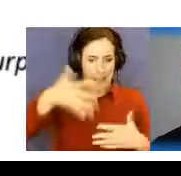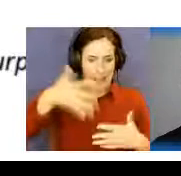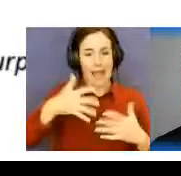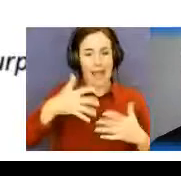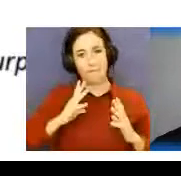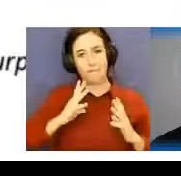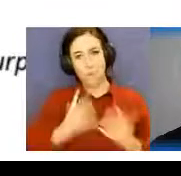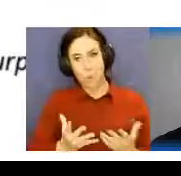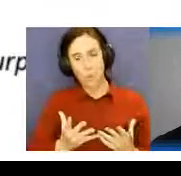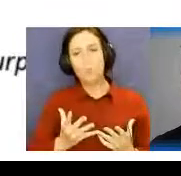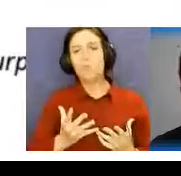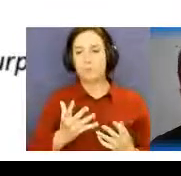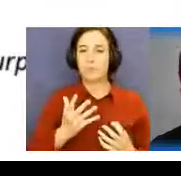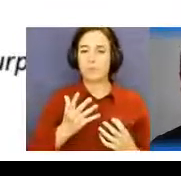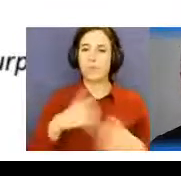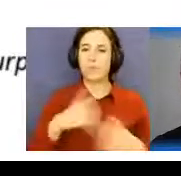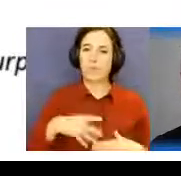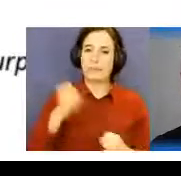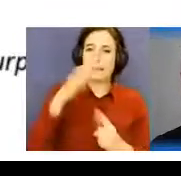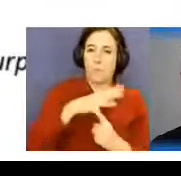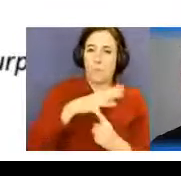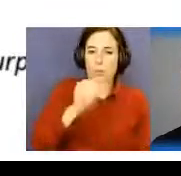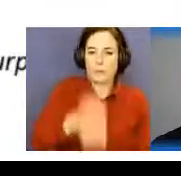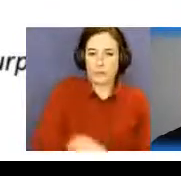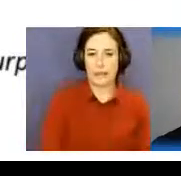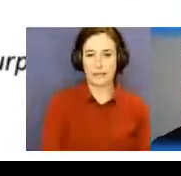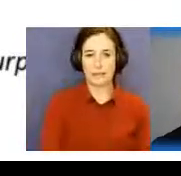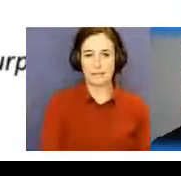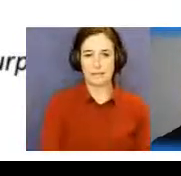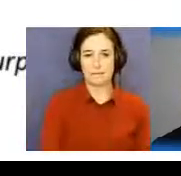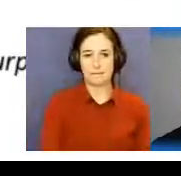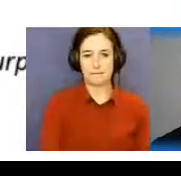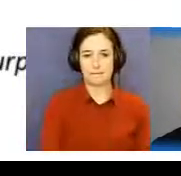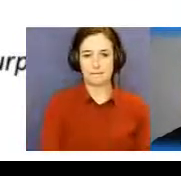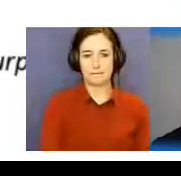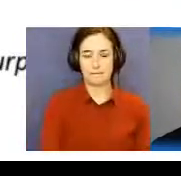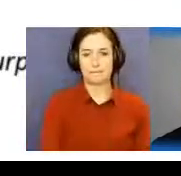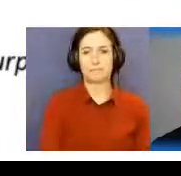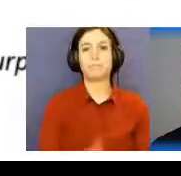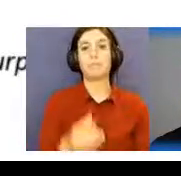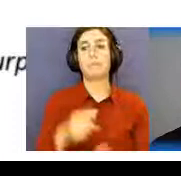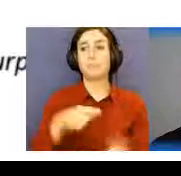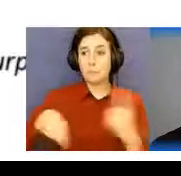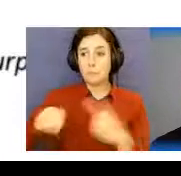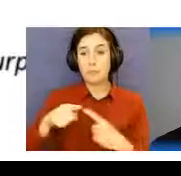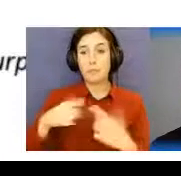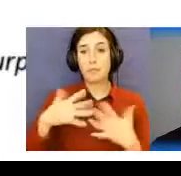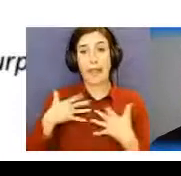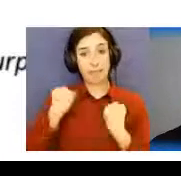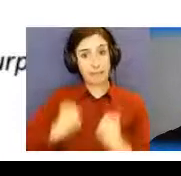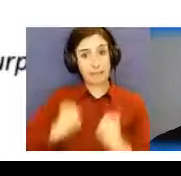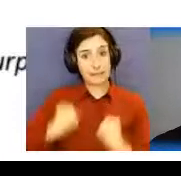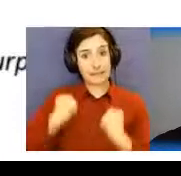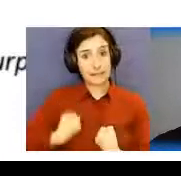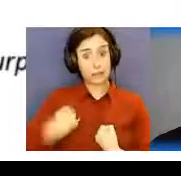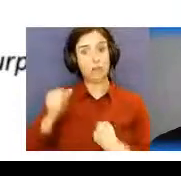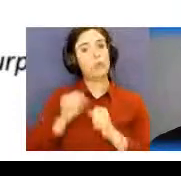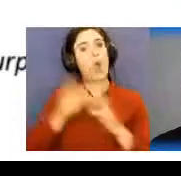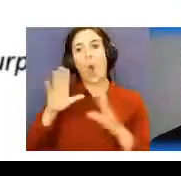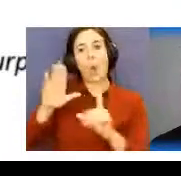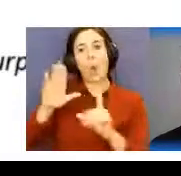face, it's really important. We often hear that people living with a health condition should only be signposted in condition-specific exercise. And it's really